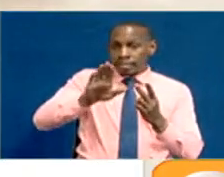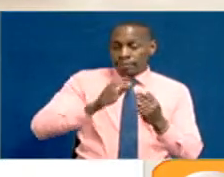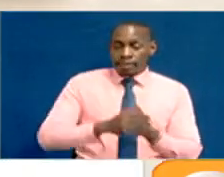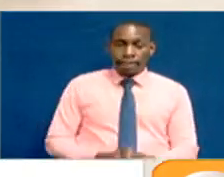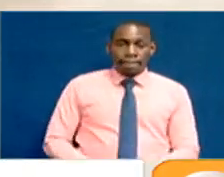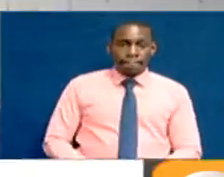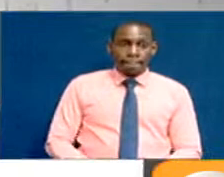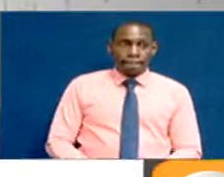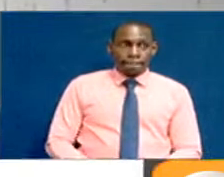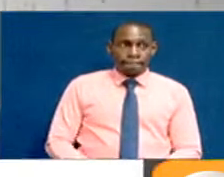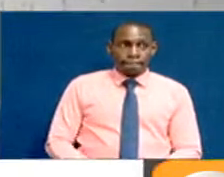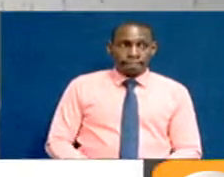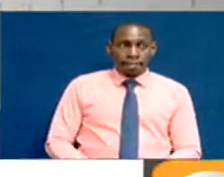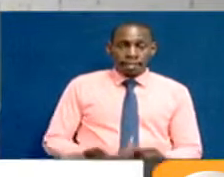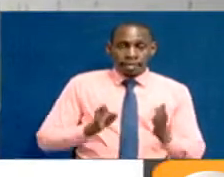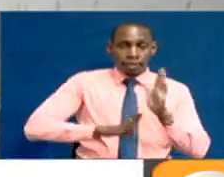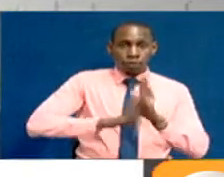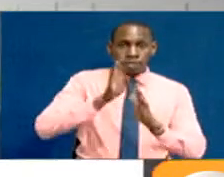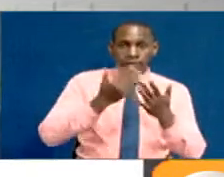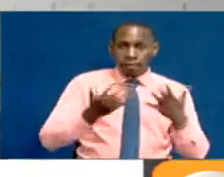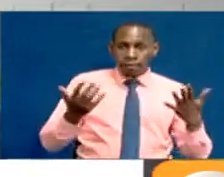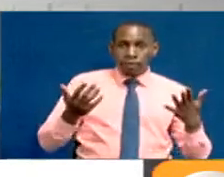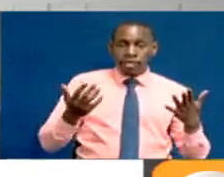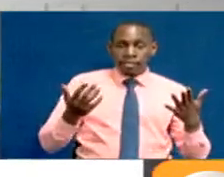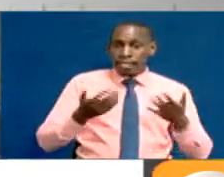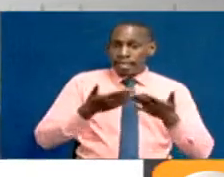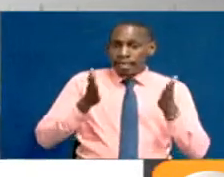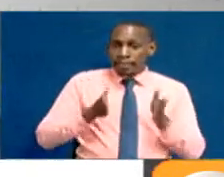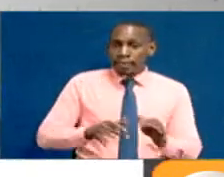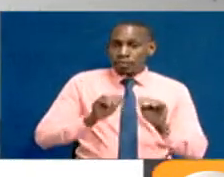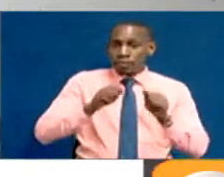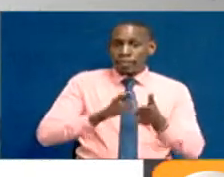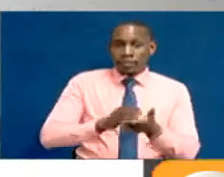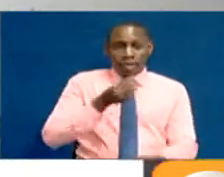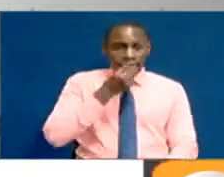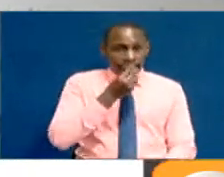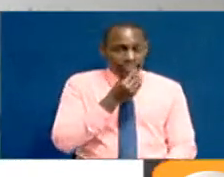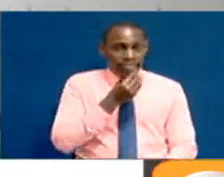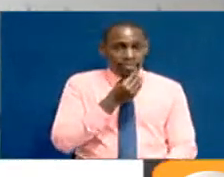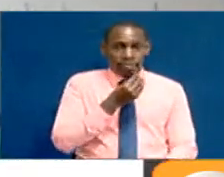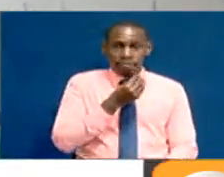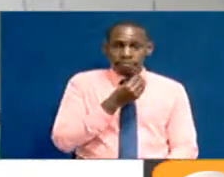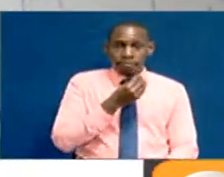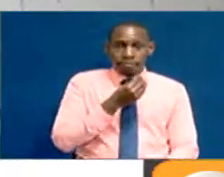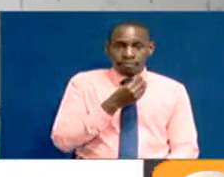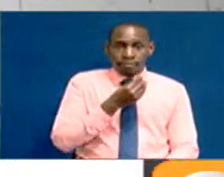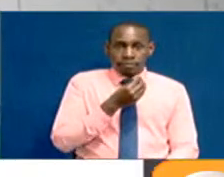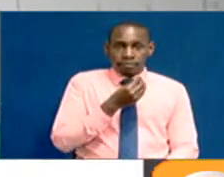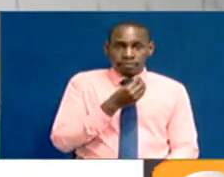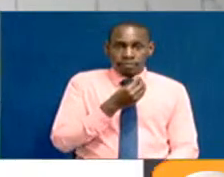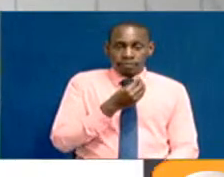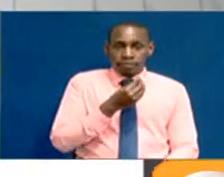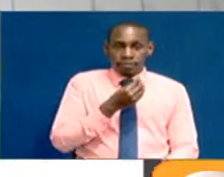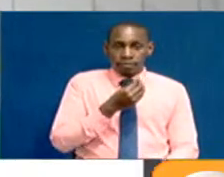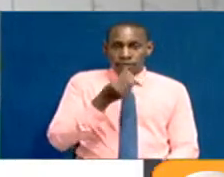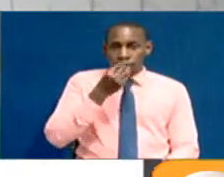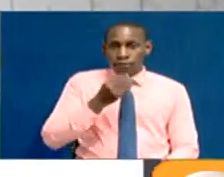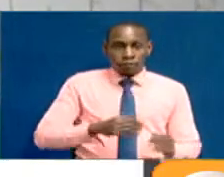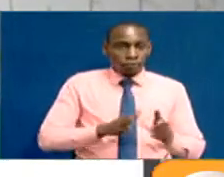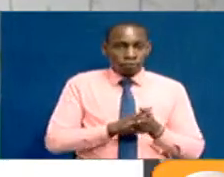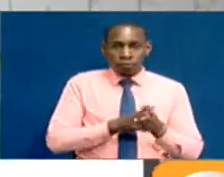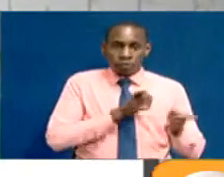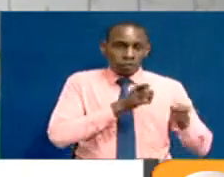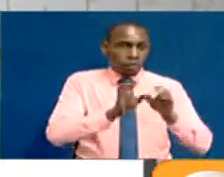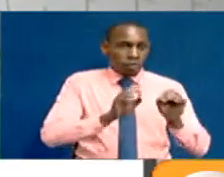to develop a product that anyone can be able to consume it, regardless of your dietary restrictions and